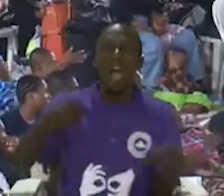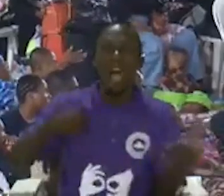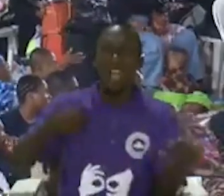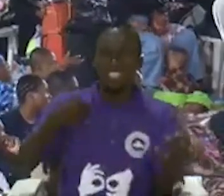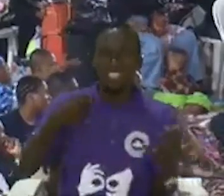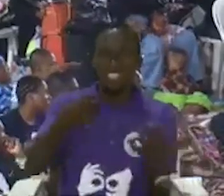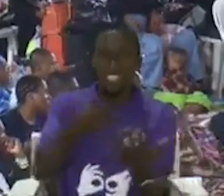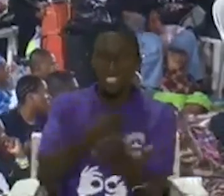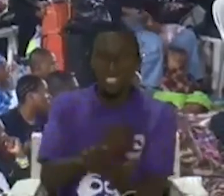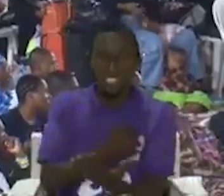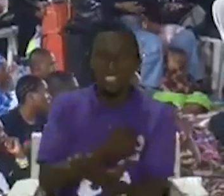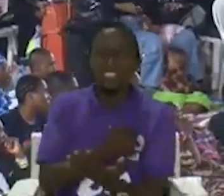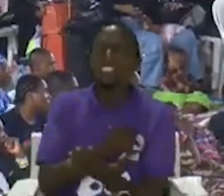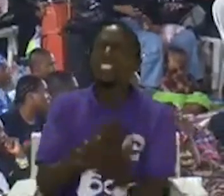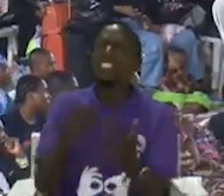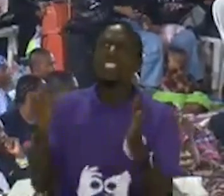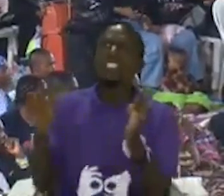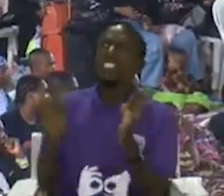Lawani